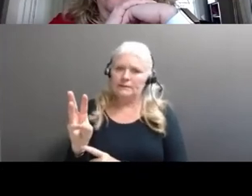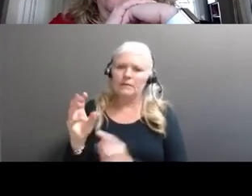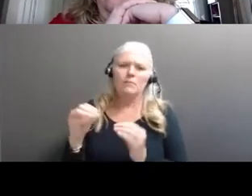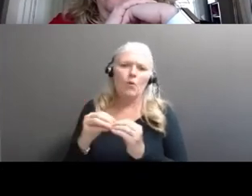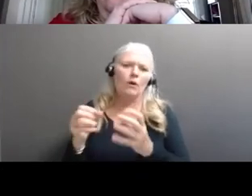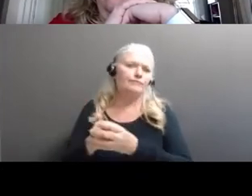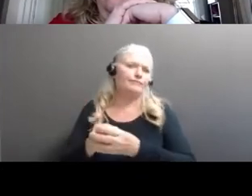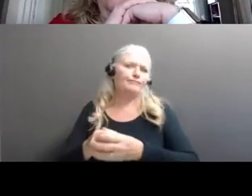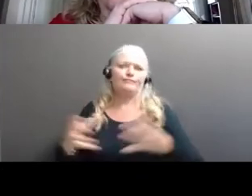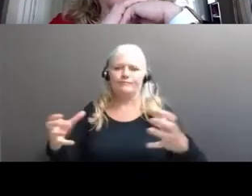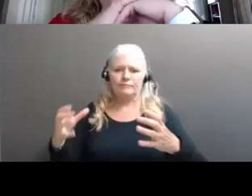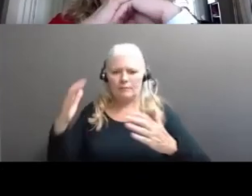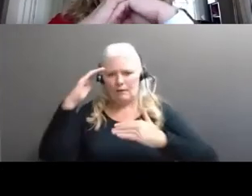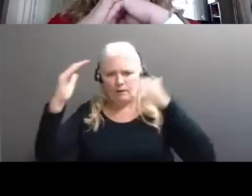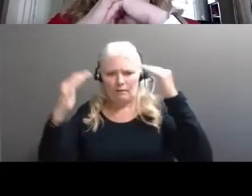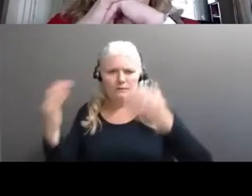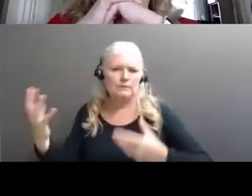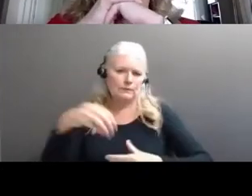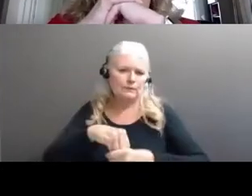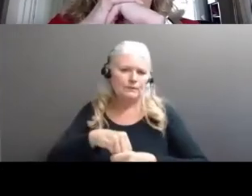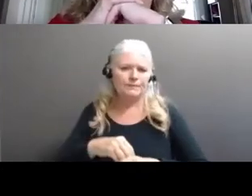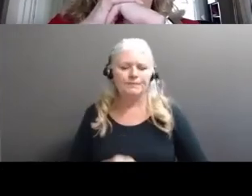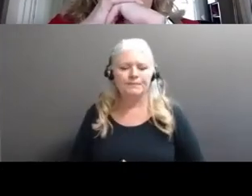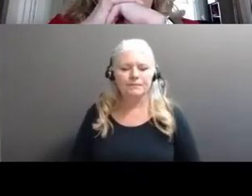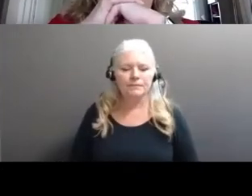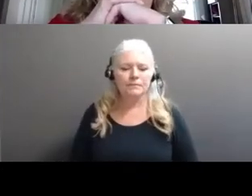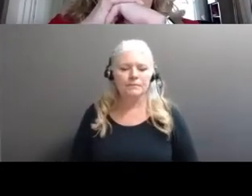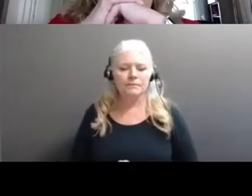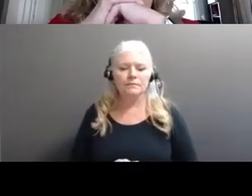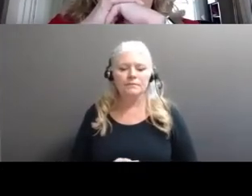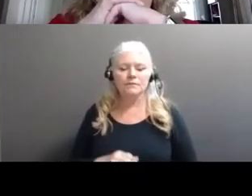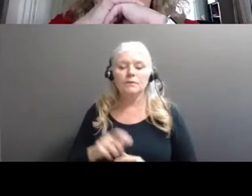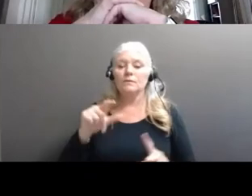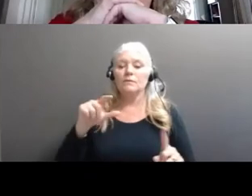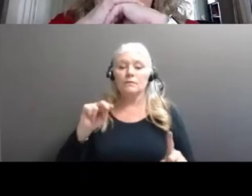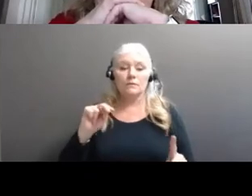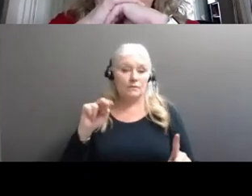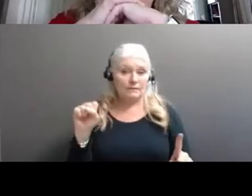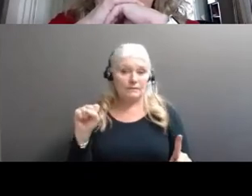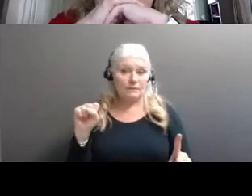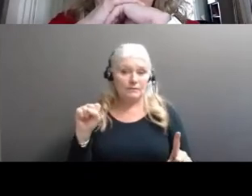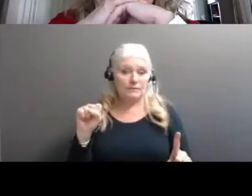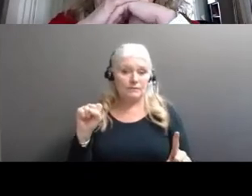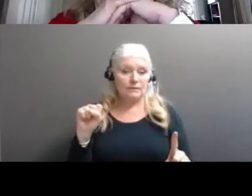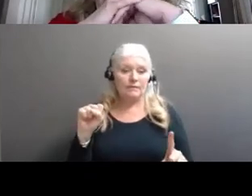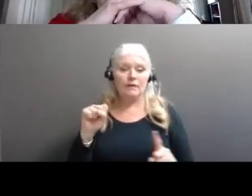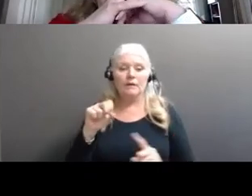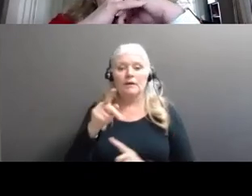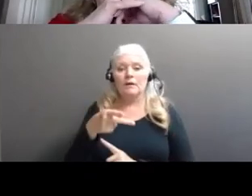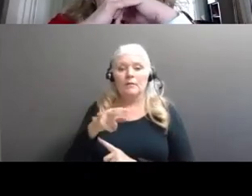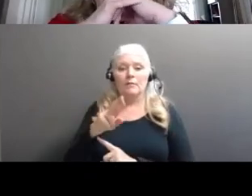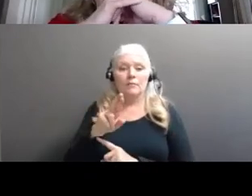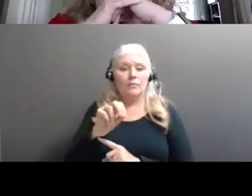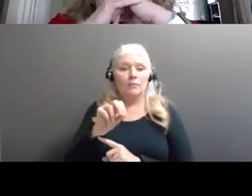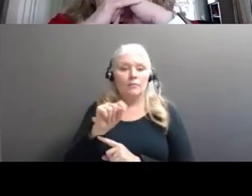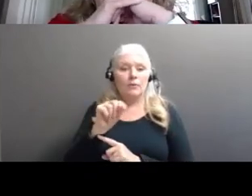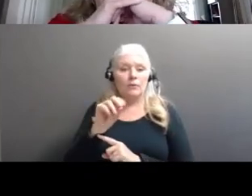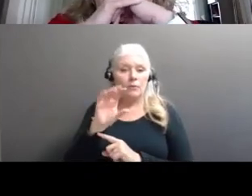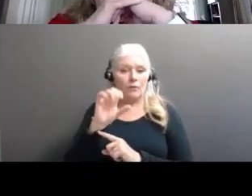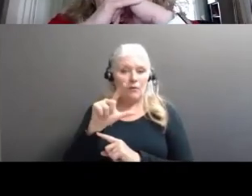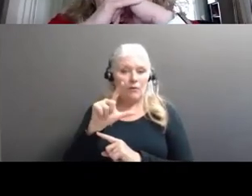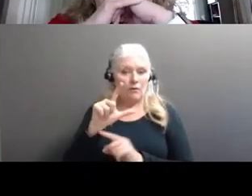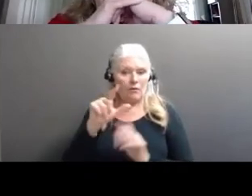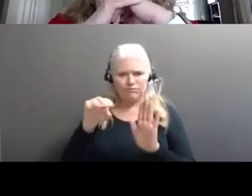way for adults. And so that means in Nova Scotia, we have a set of protocols and stakeholders across the criminal justice